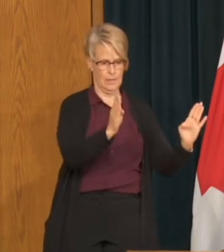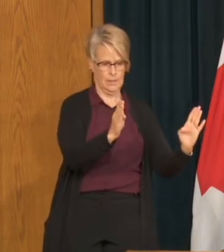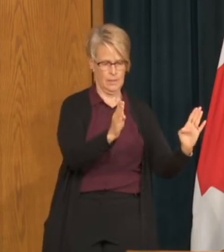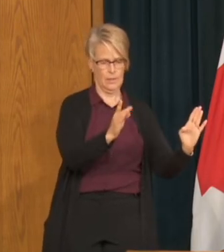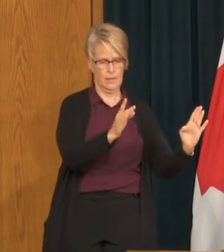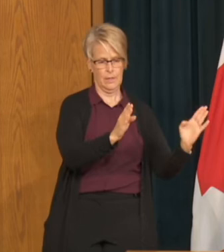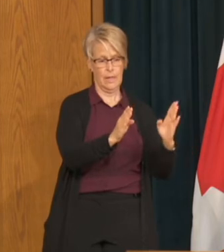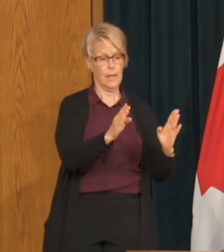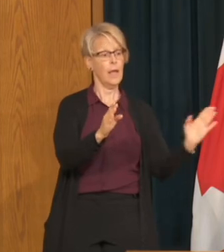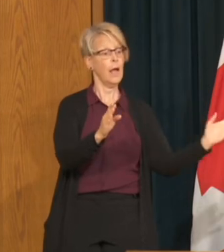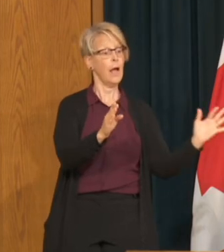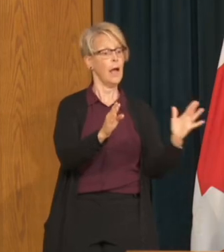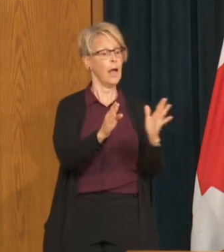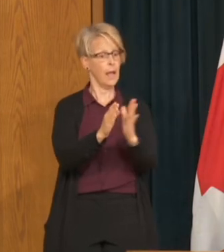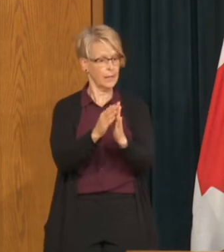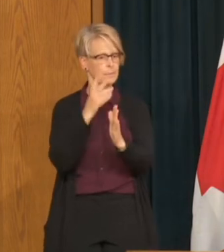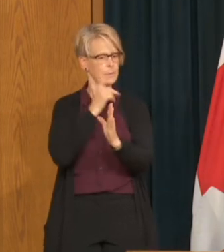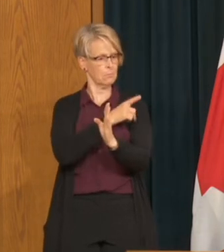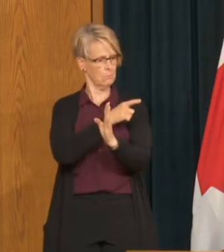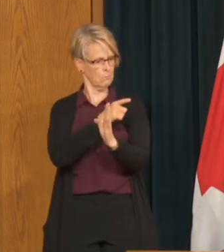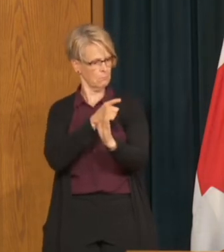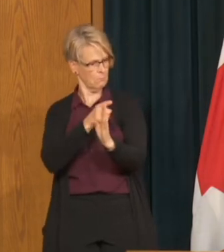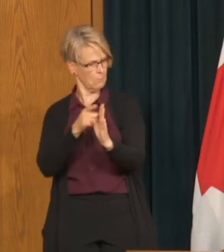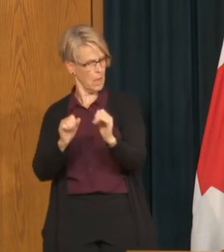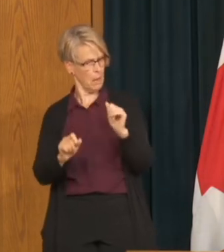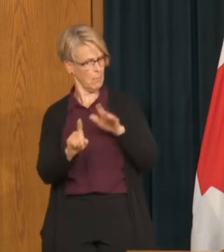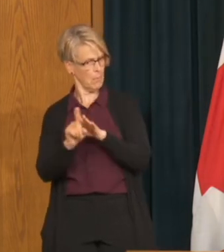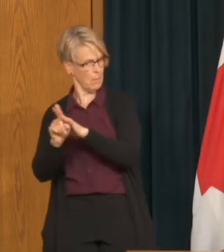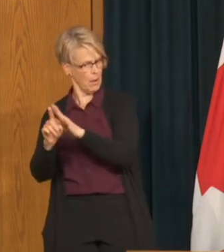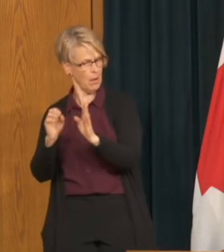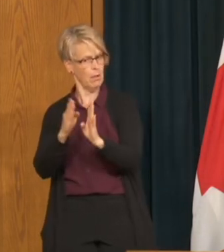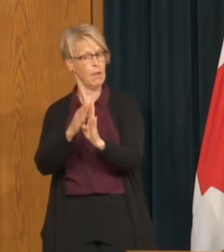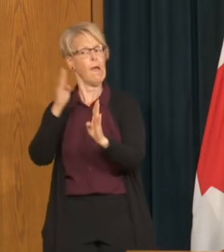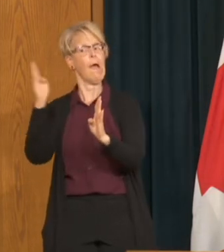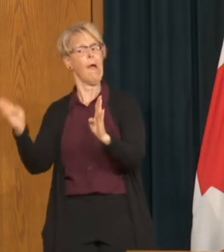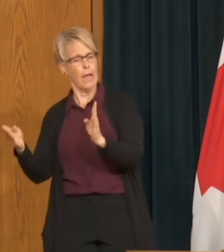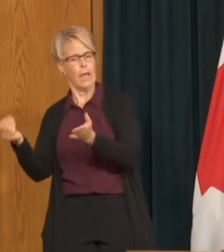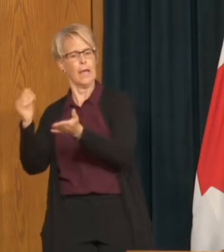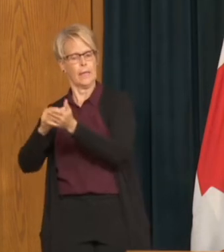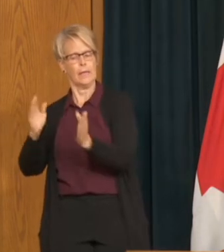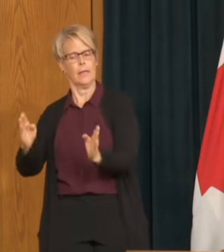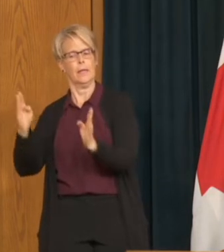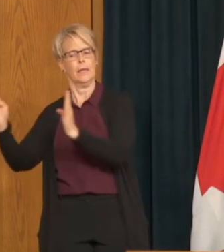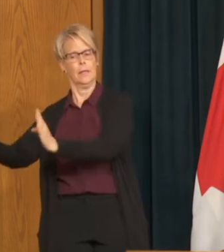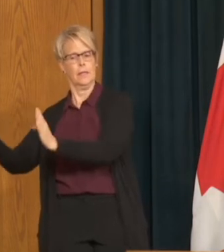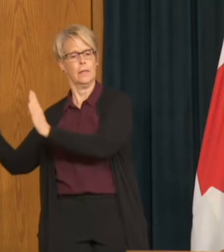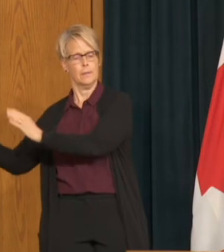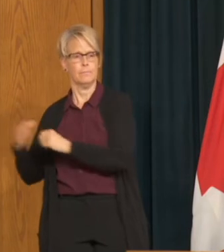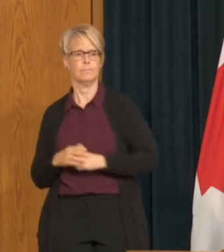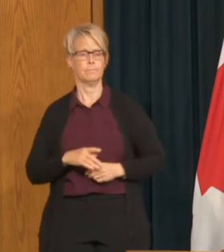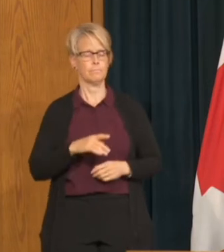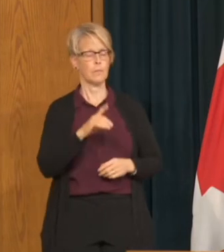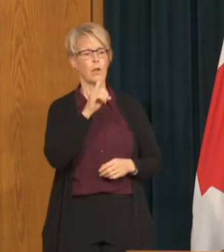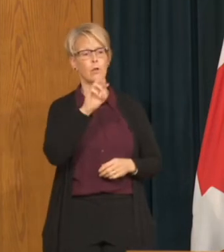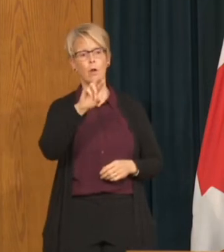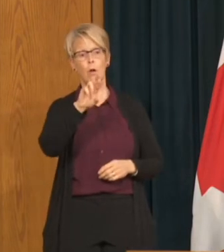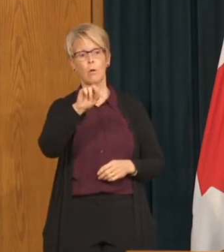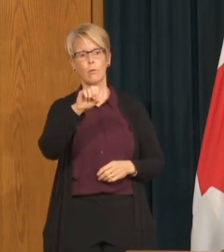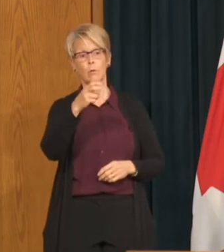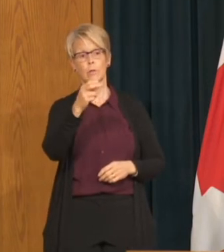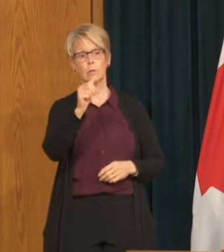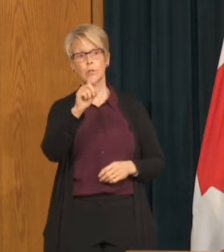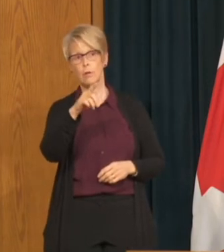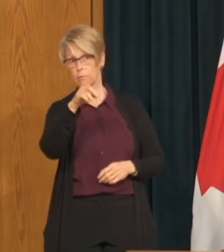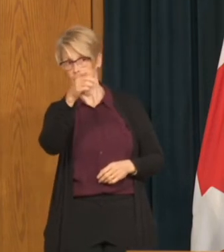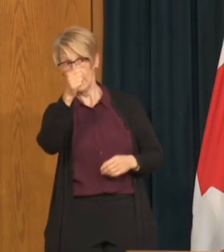lands as we reopen these services. I don't know, Rashad, did you have anything to add to that? No, I think that's absolutely right, Scott, is that